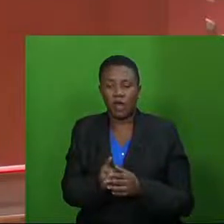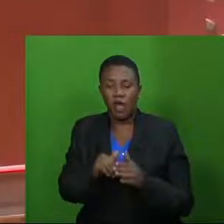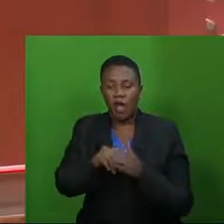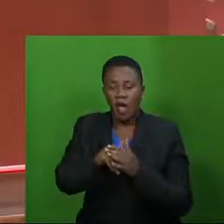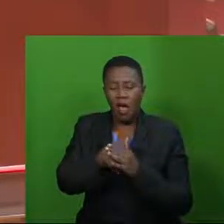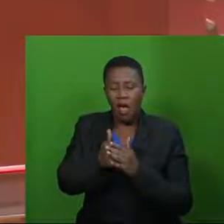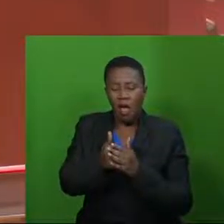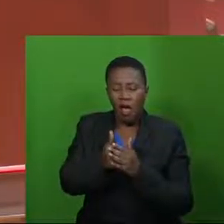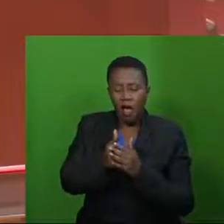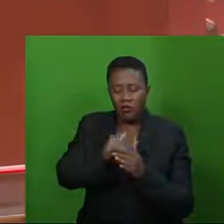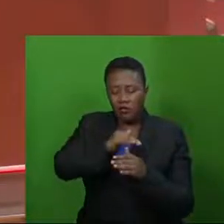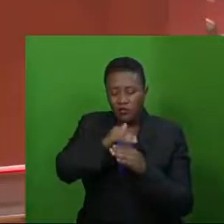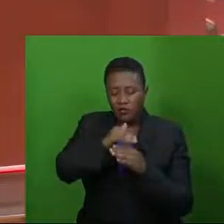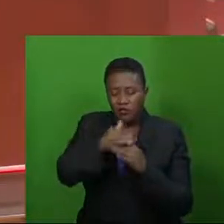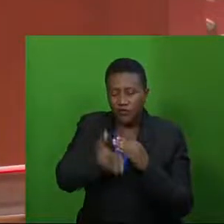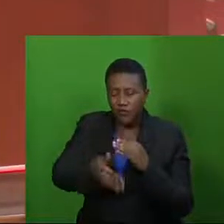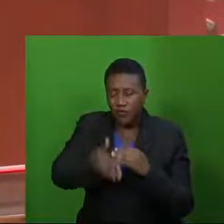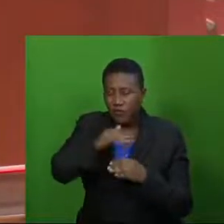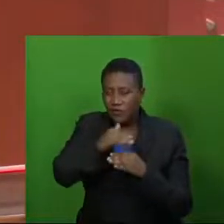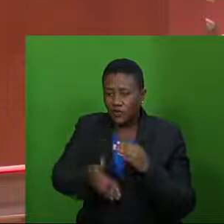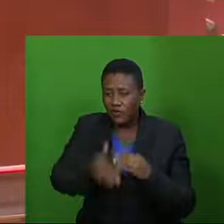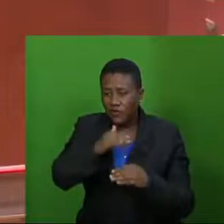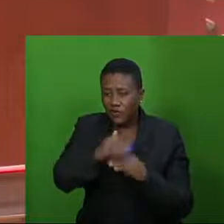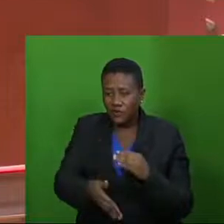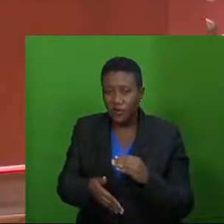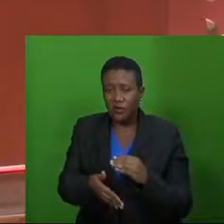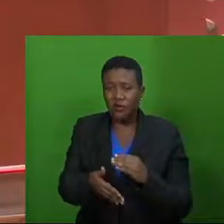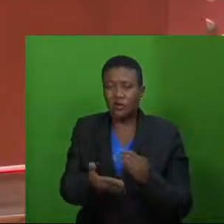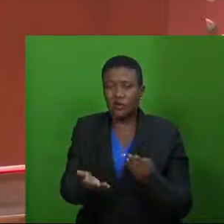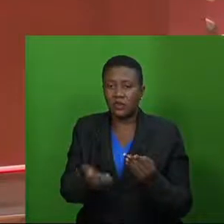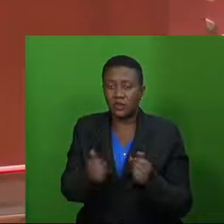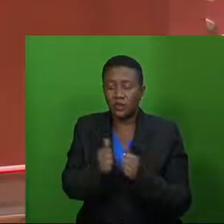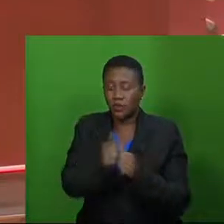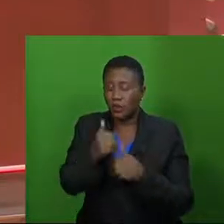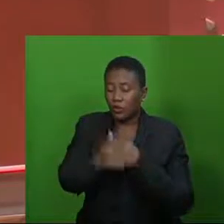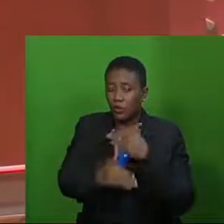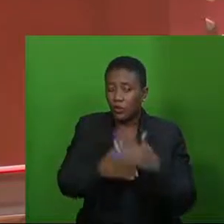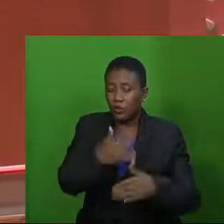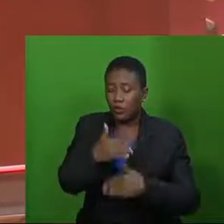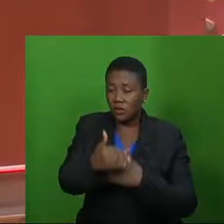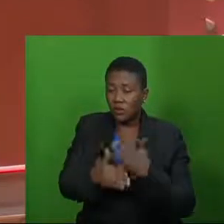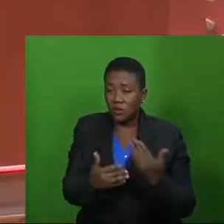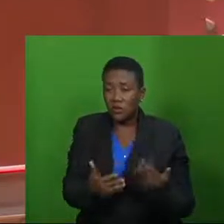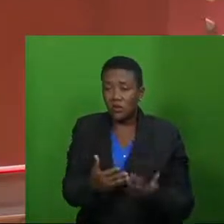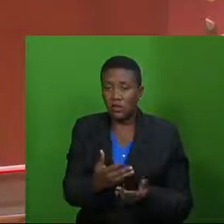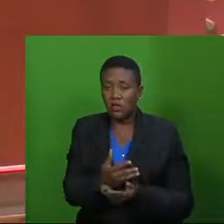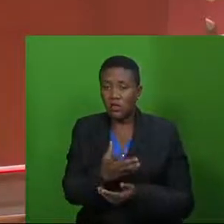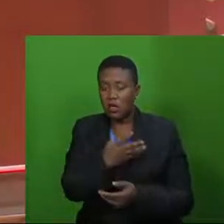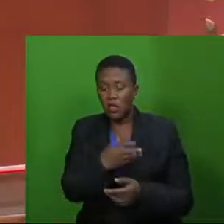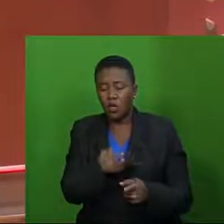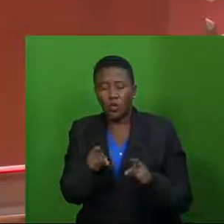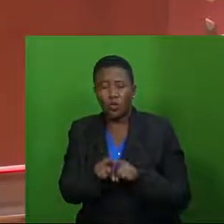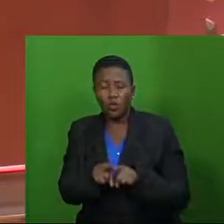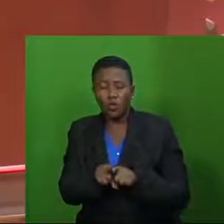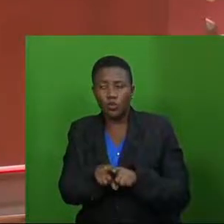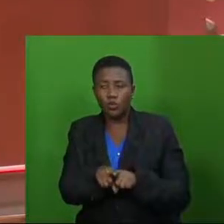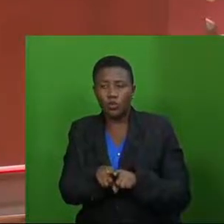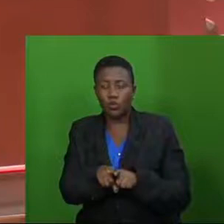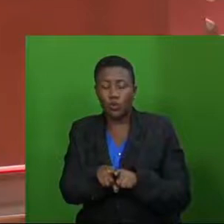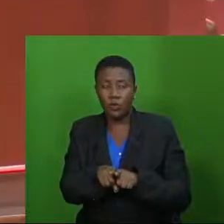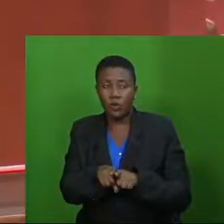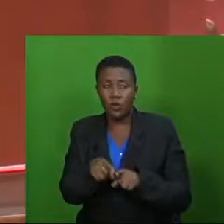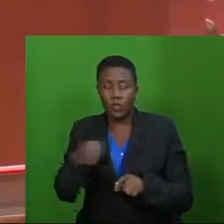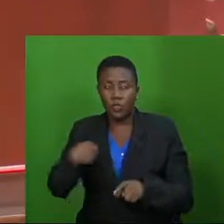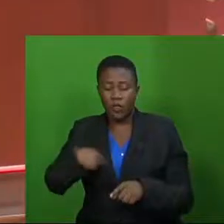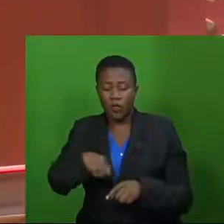completing the process. And we brought